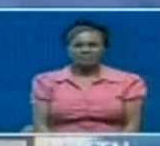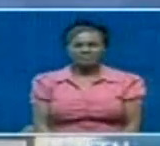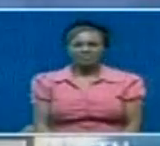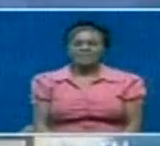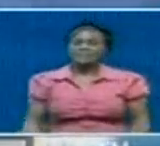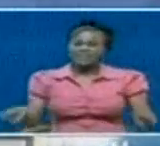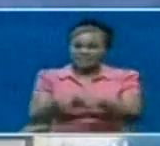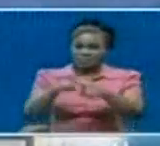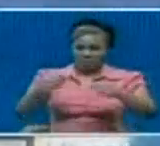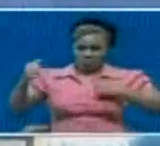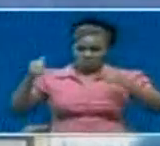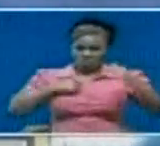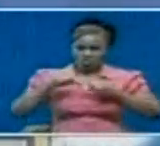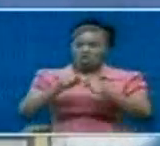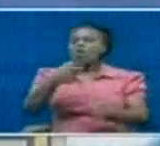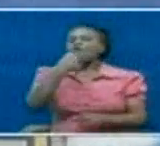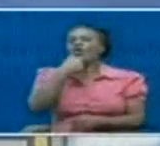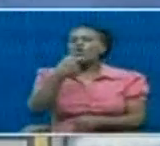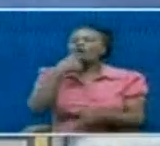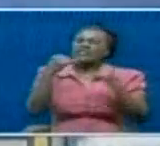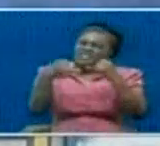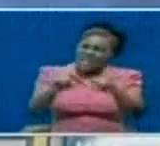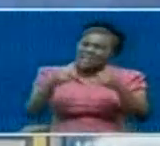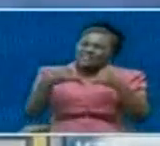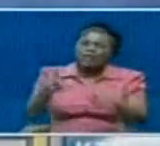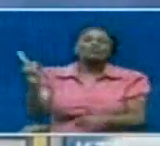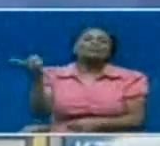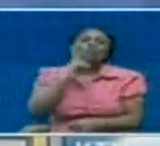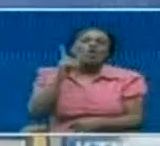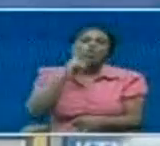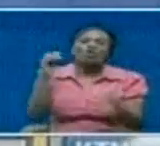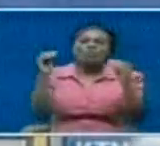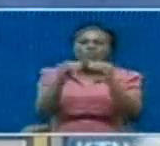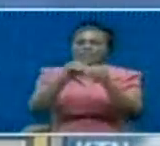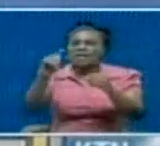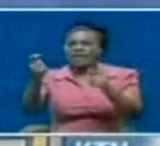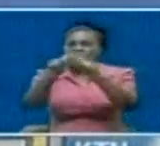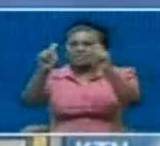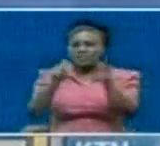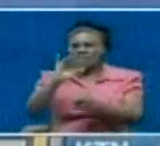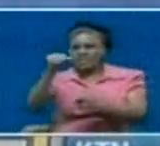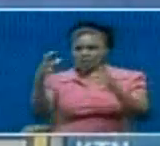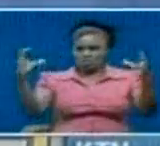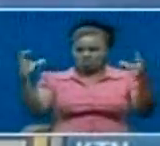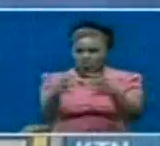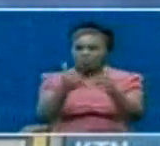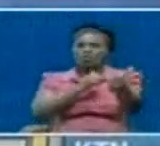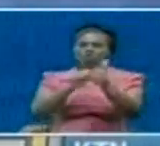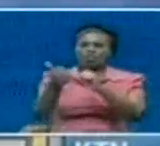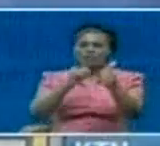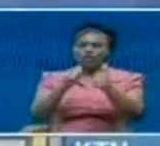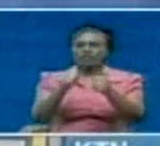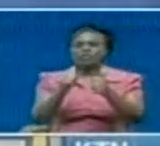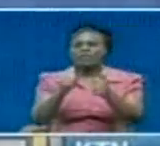And while staying in Kigali, Gor Mahia will try their luck tomorrow when they play APR of Rwanda in their third group match at the CECAFA Club